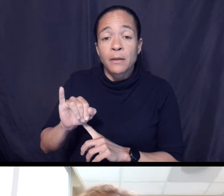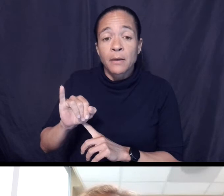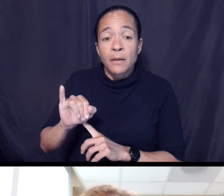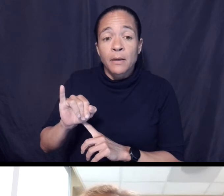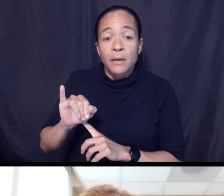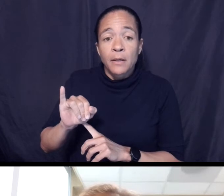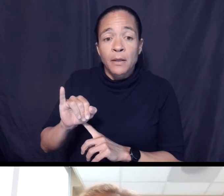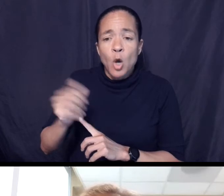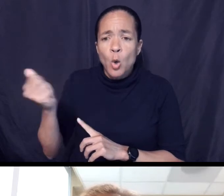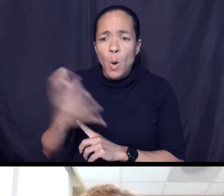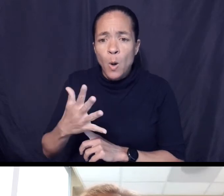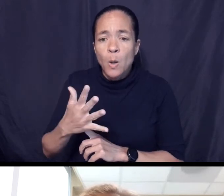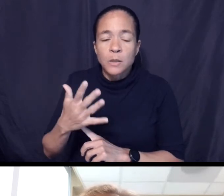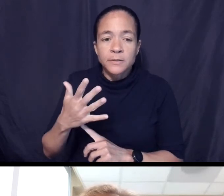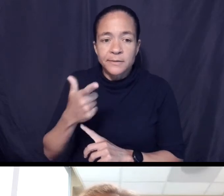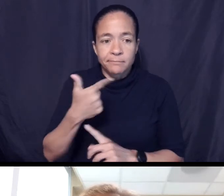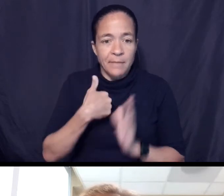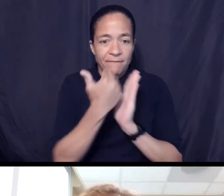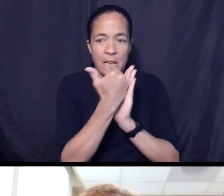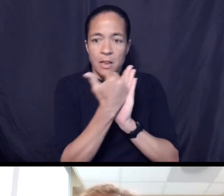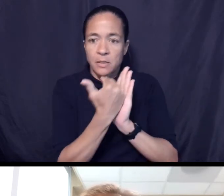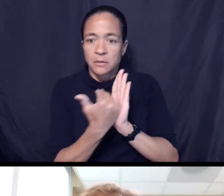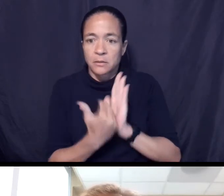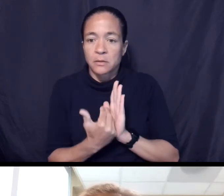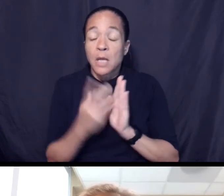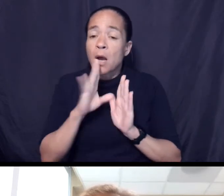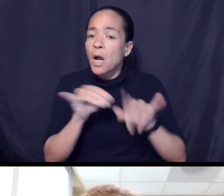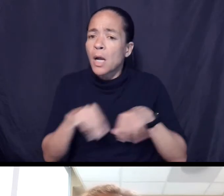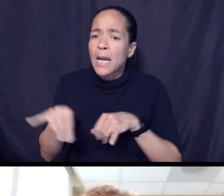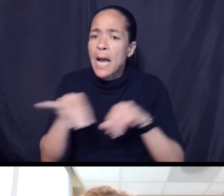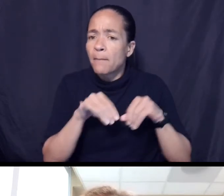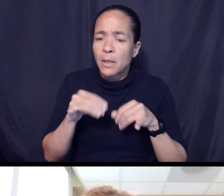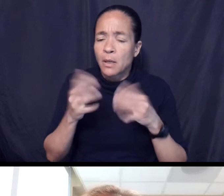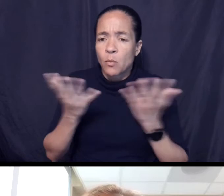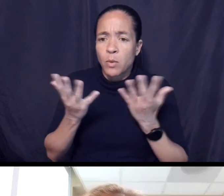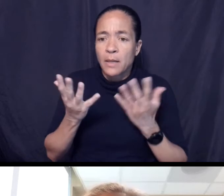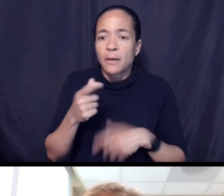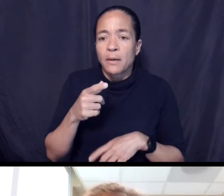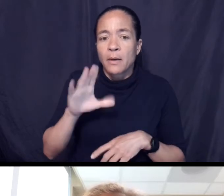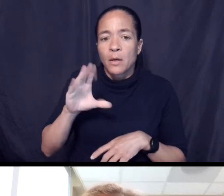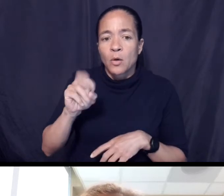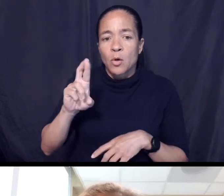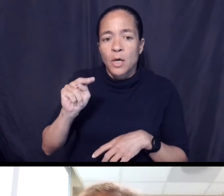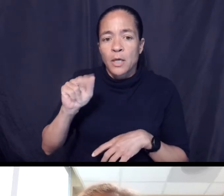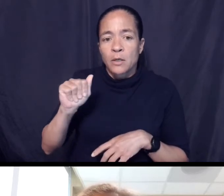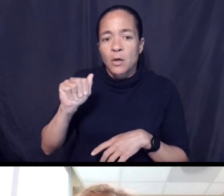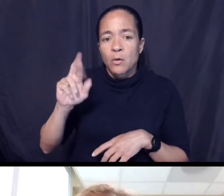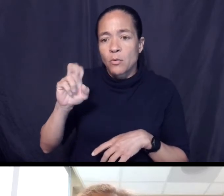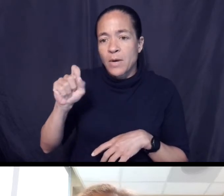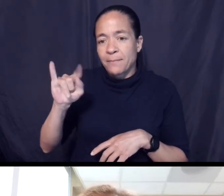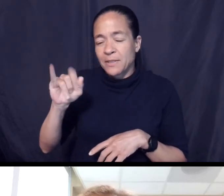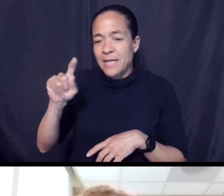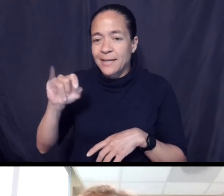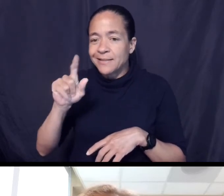causes are listed below here. So the most common one is what is termed chorioretinitis, which is